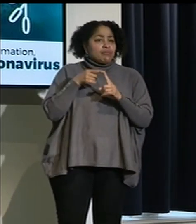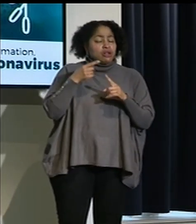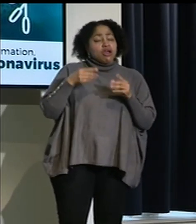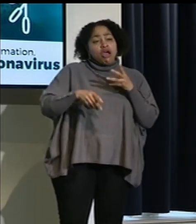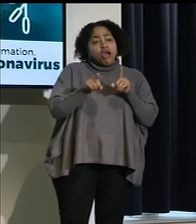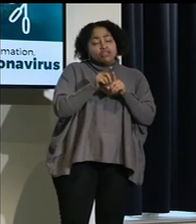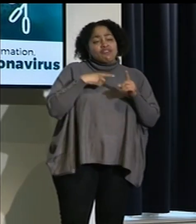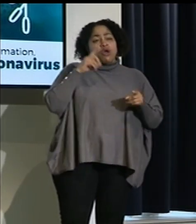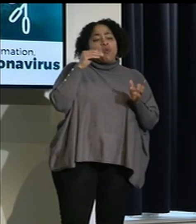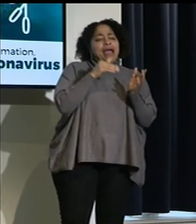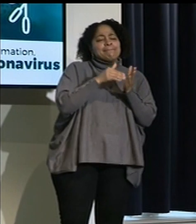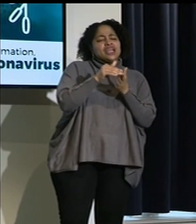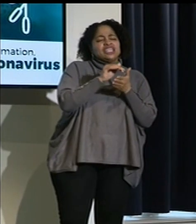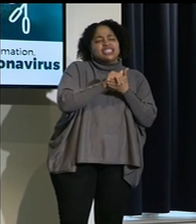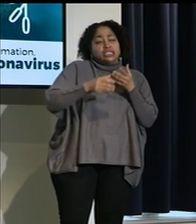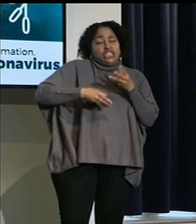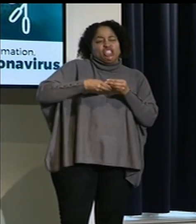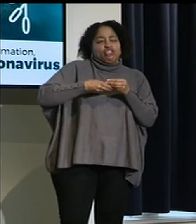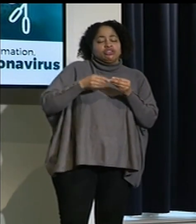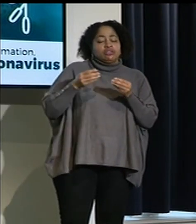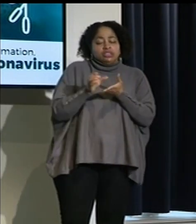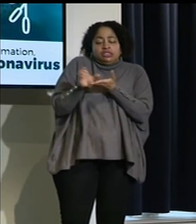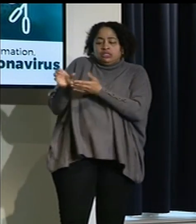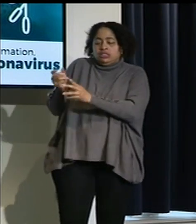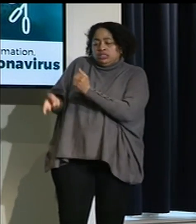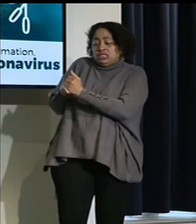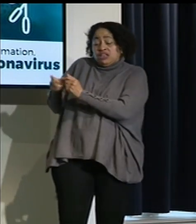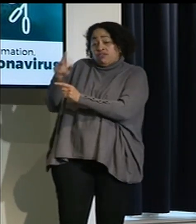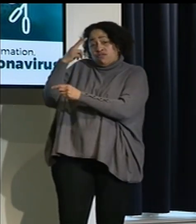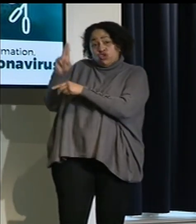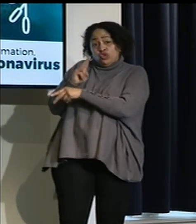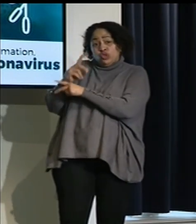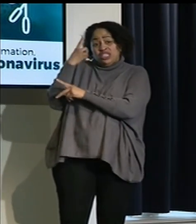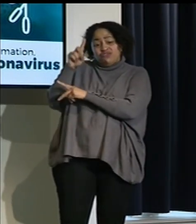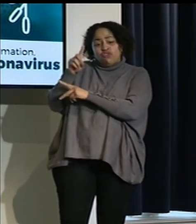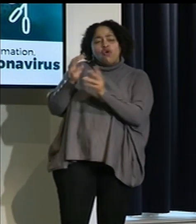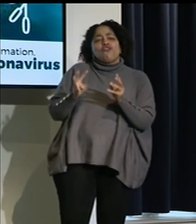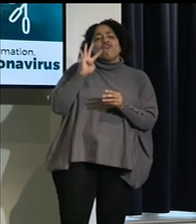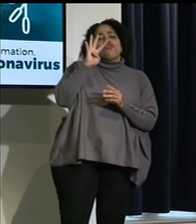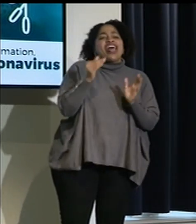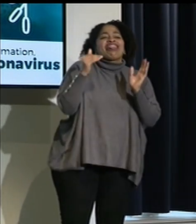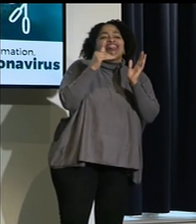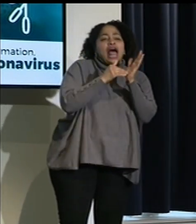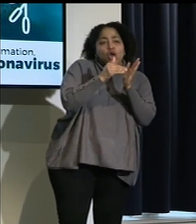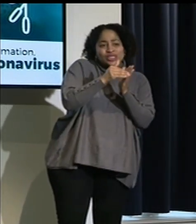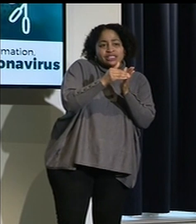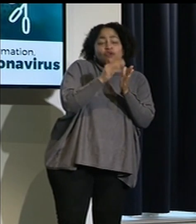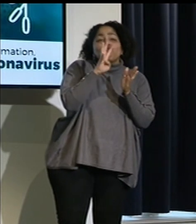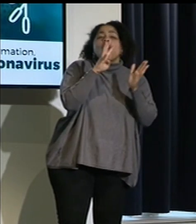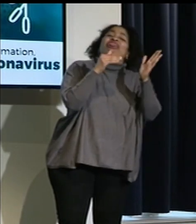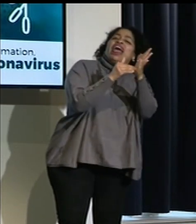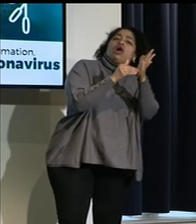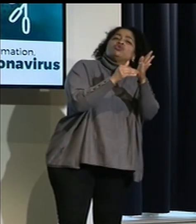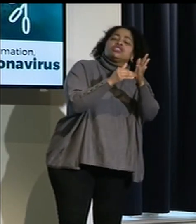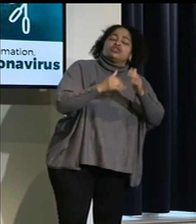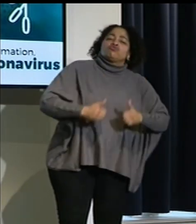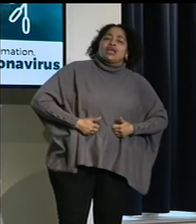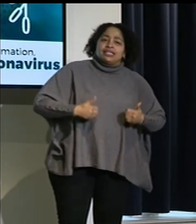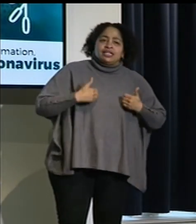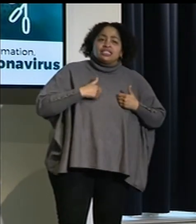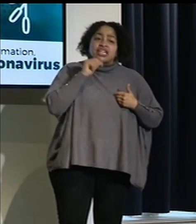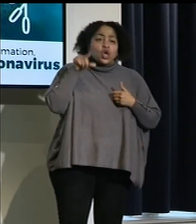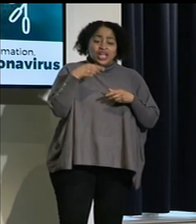$1 million set aside that we think that we want to access an additional 4,000 residents and get them not only